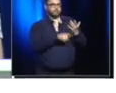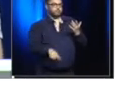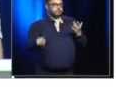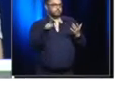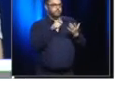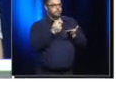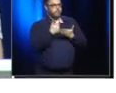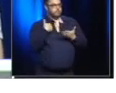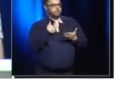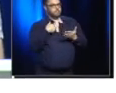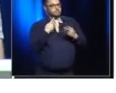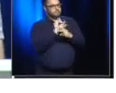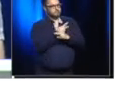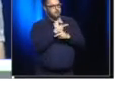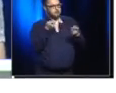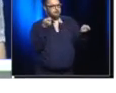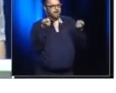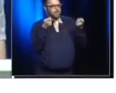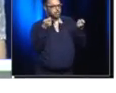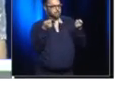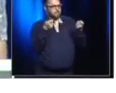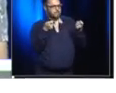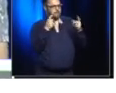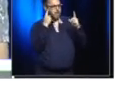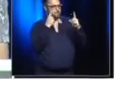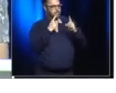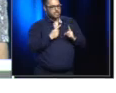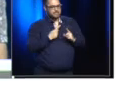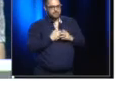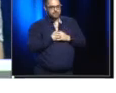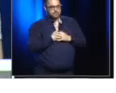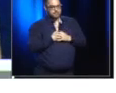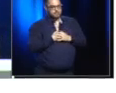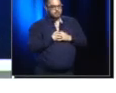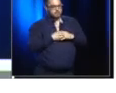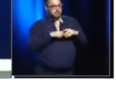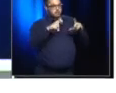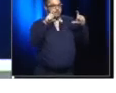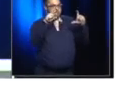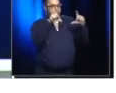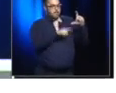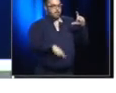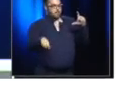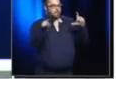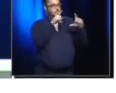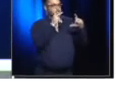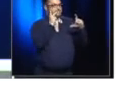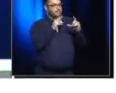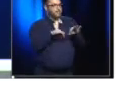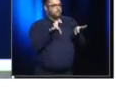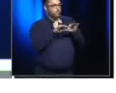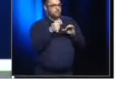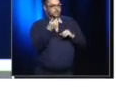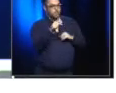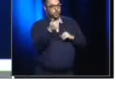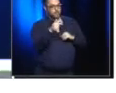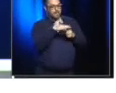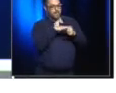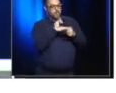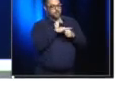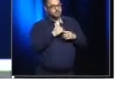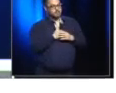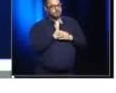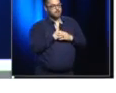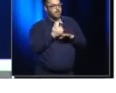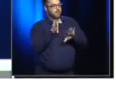management objectives. So on the map you can see the areas of ecological significance, the green areas, and then we've overlaid